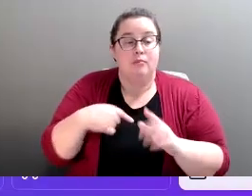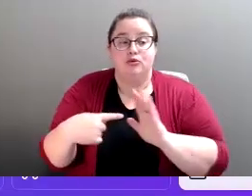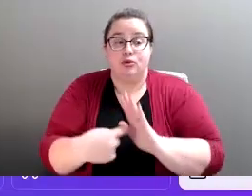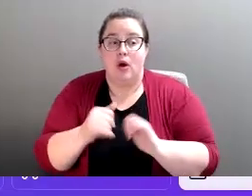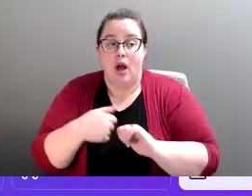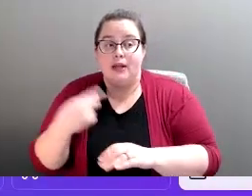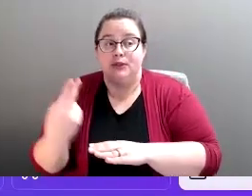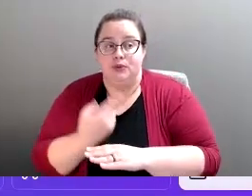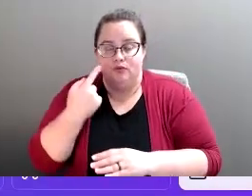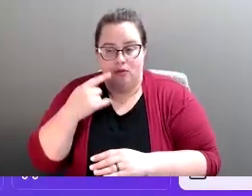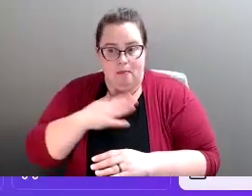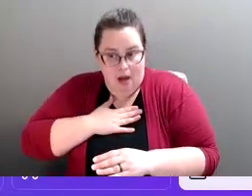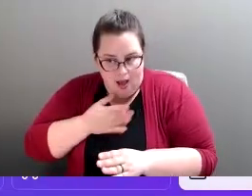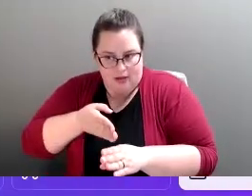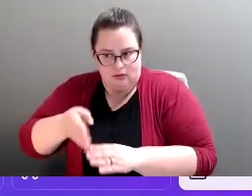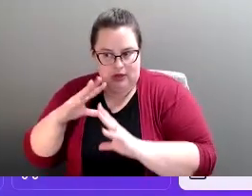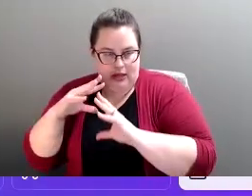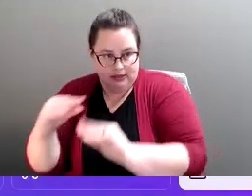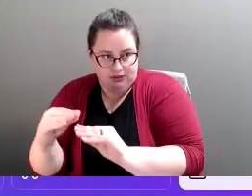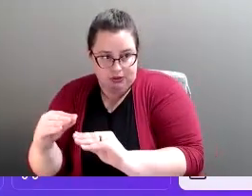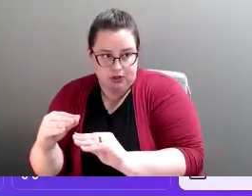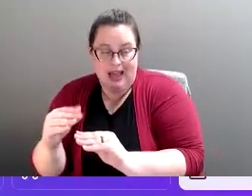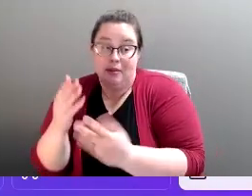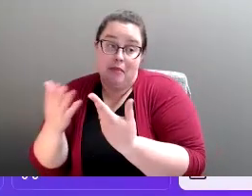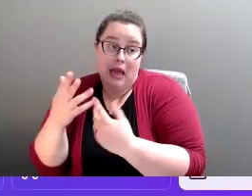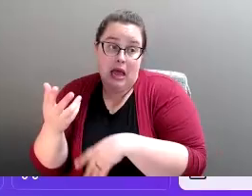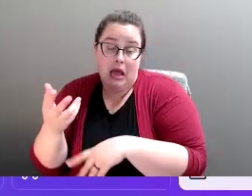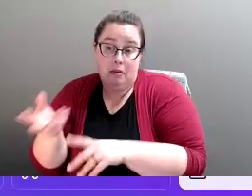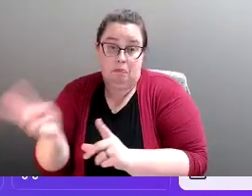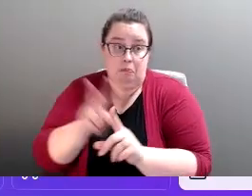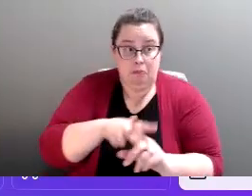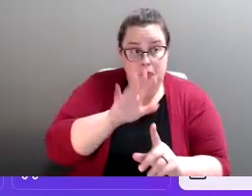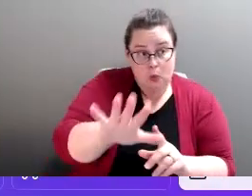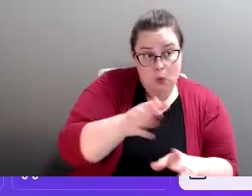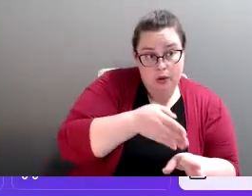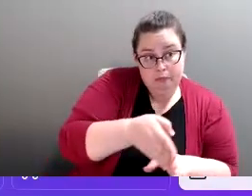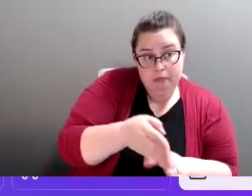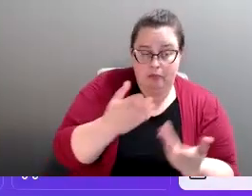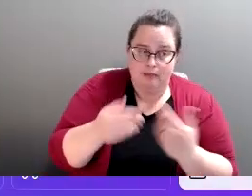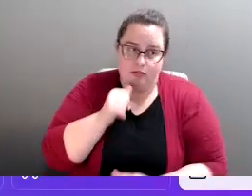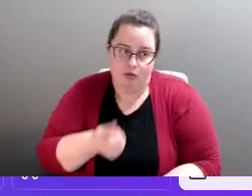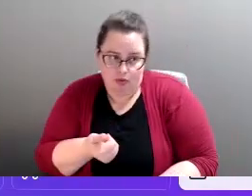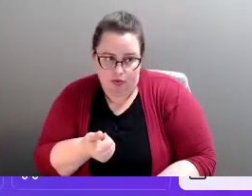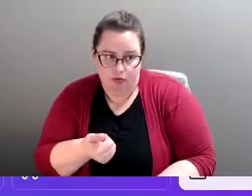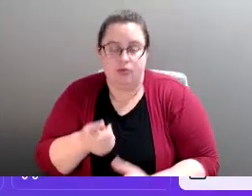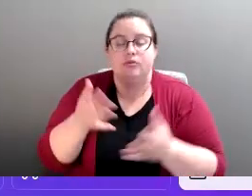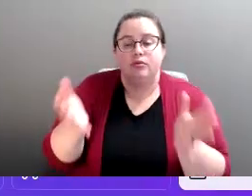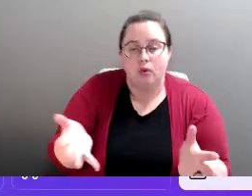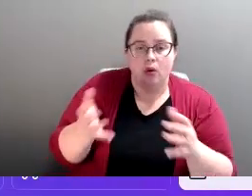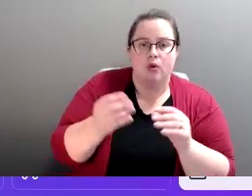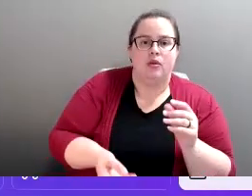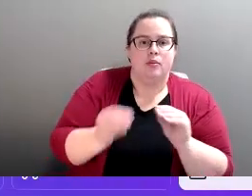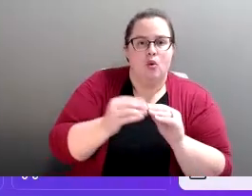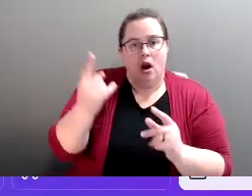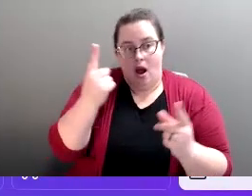specific discipline I teach in, and it may or may not translate to your specific discipline. So this is where the more questions you